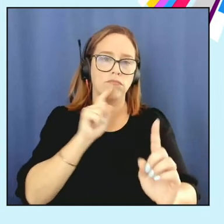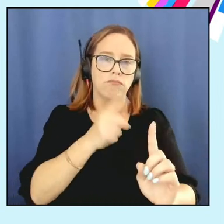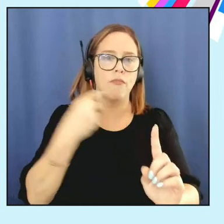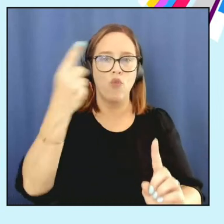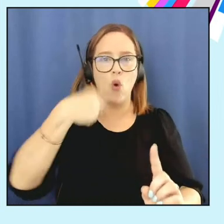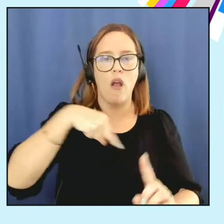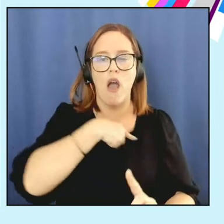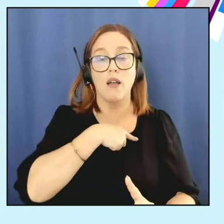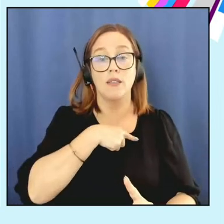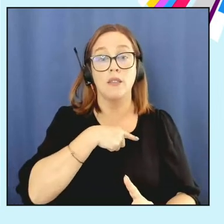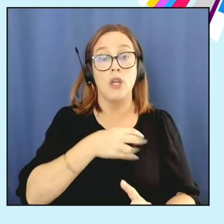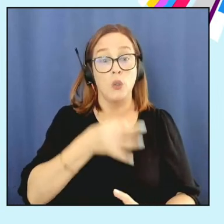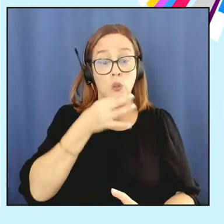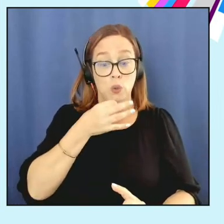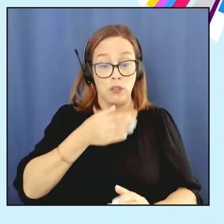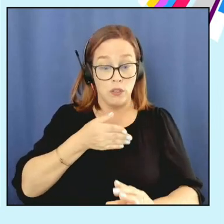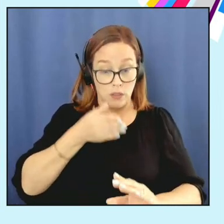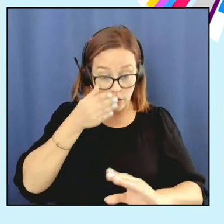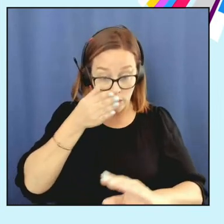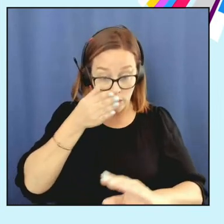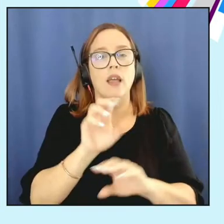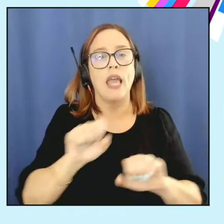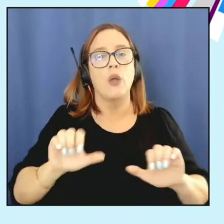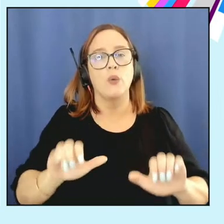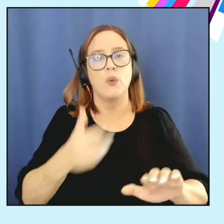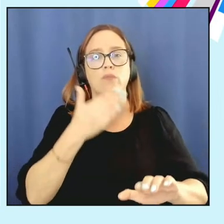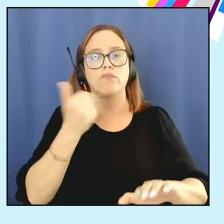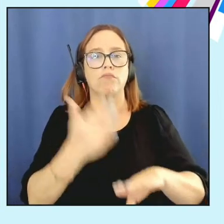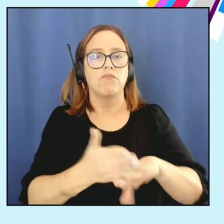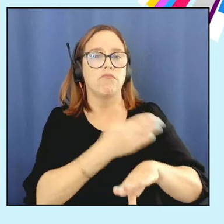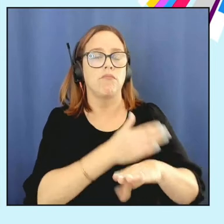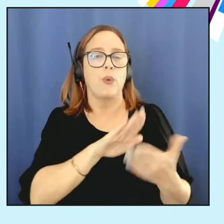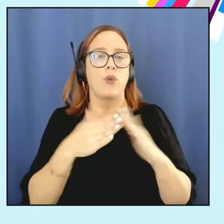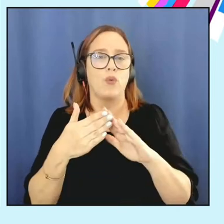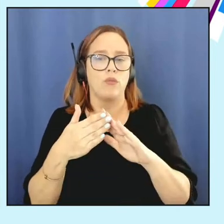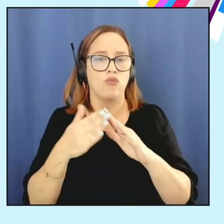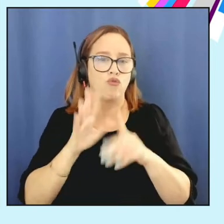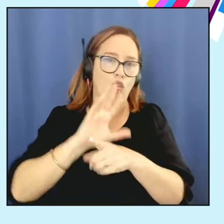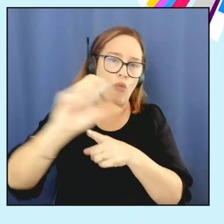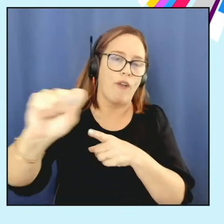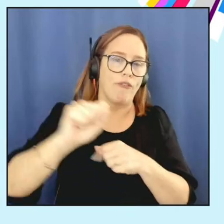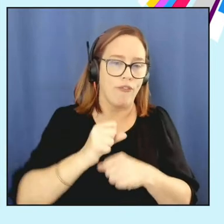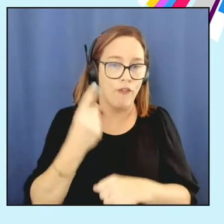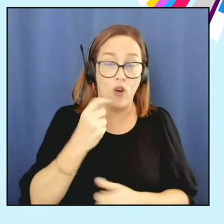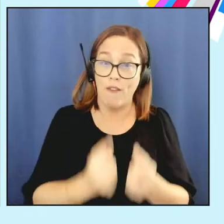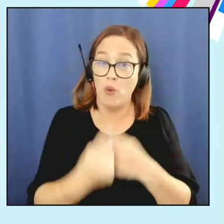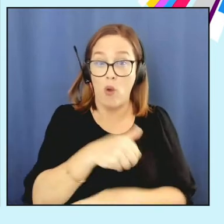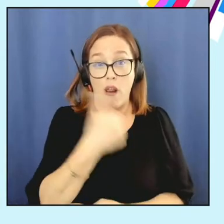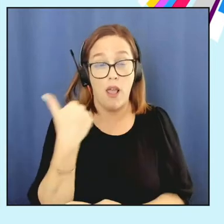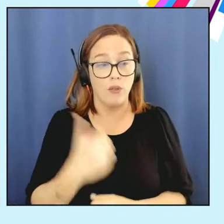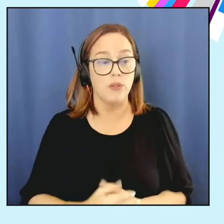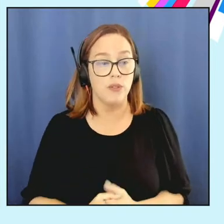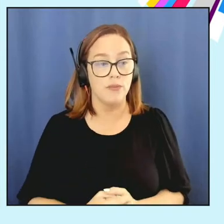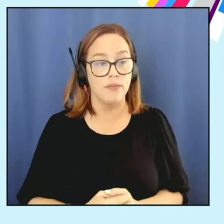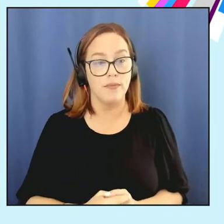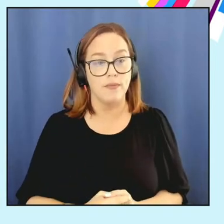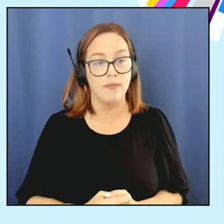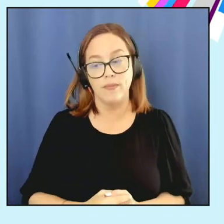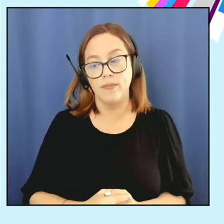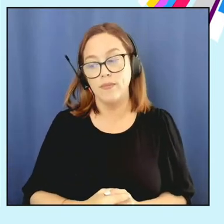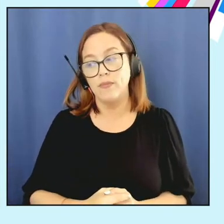can start doing better things to improve the community, to make it right for everyone else. War.